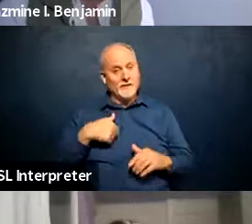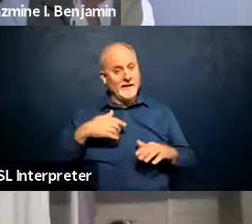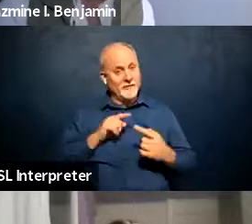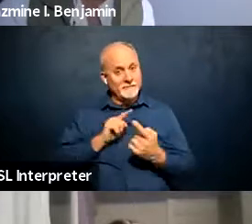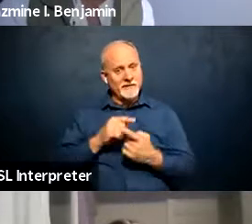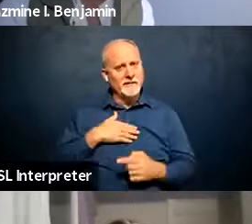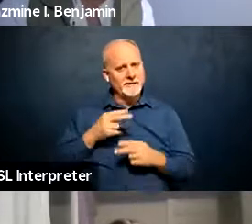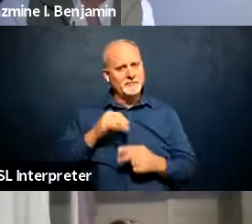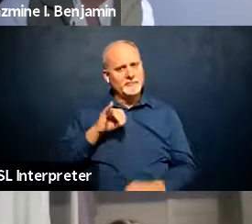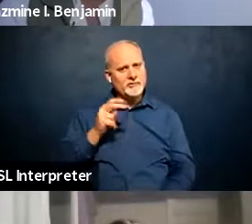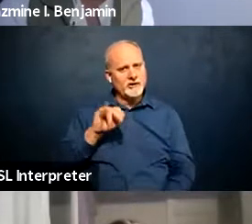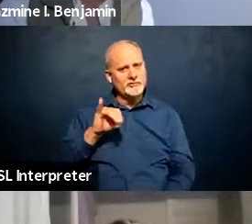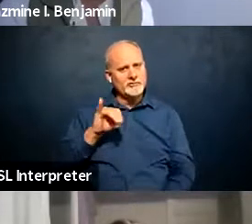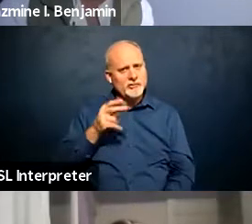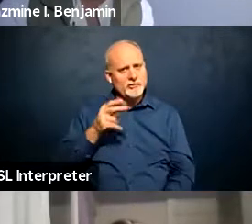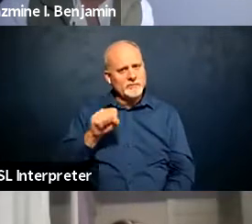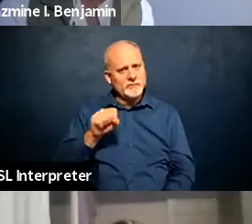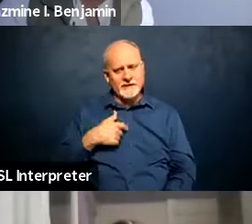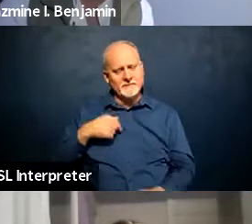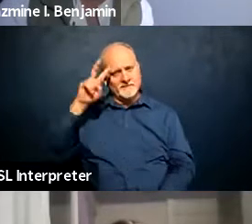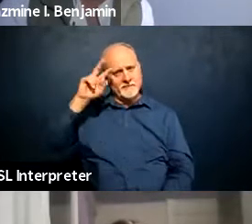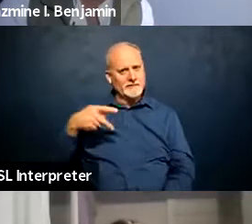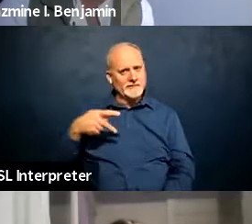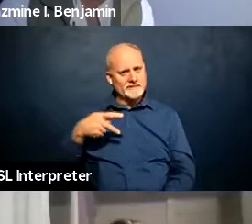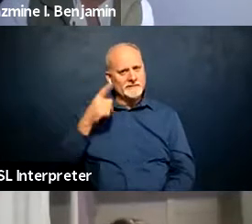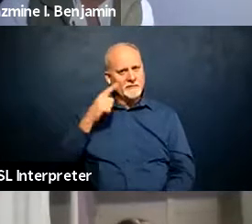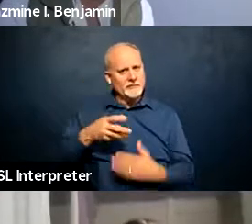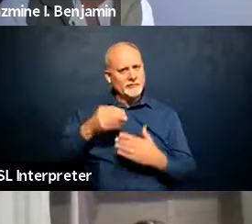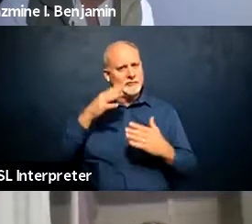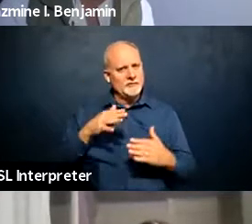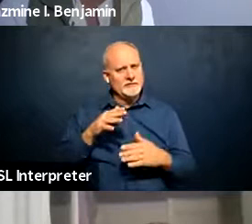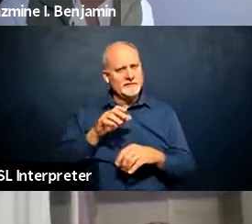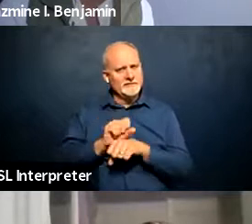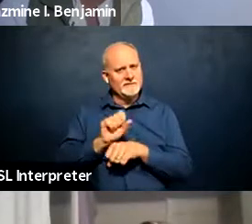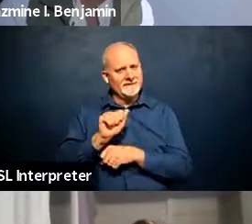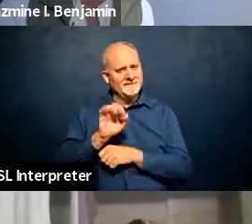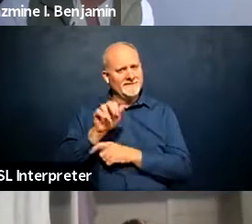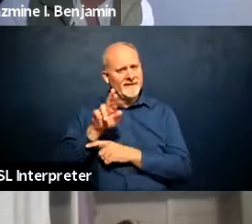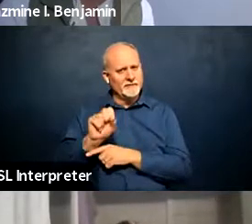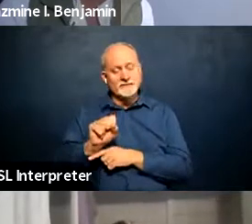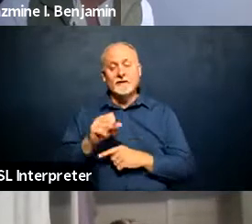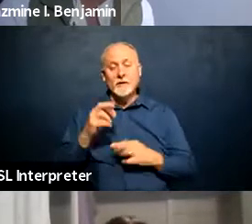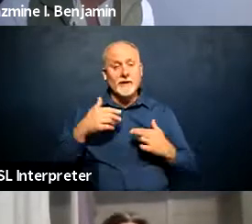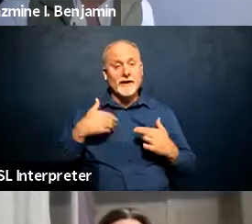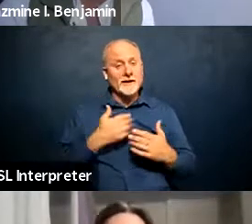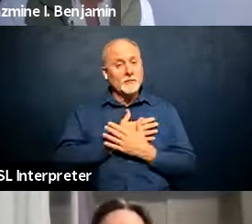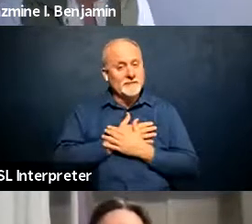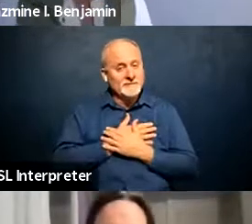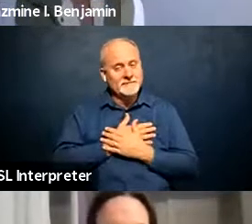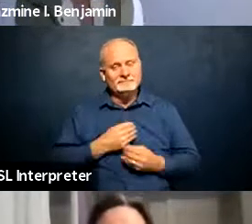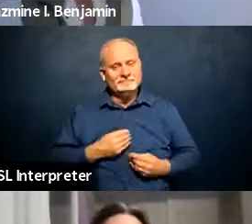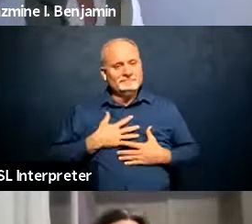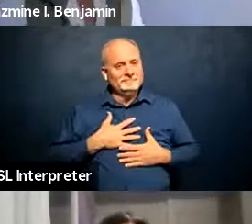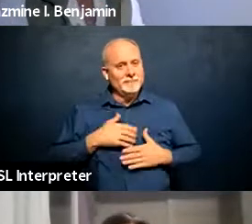name is John Jones, and I serve as the Vice President for Student Affairs. I hope you all had a restful and restorative break. With